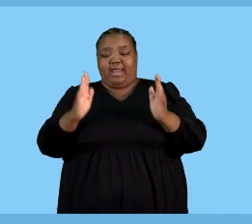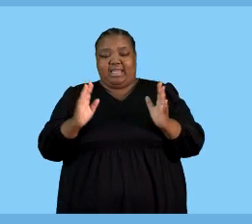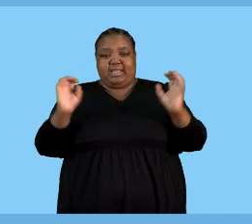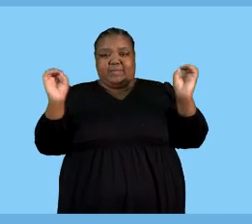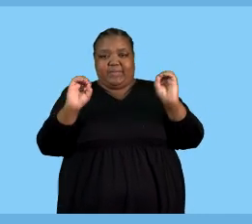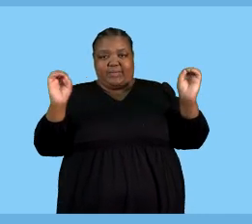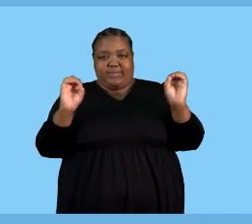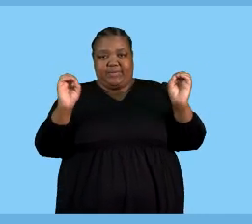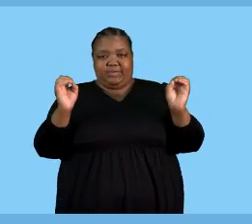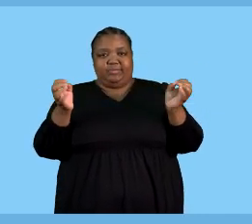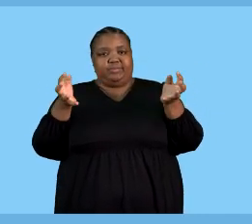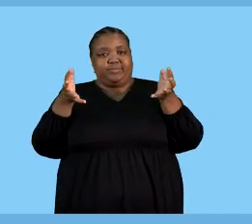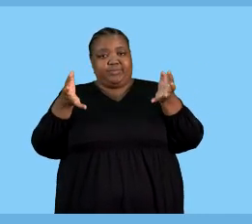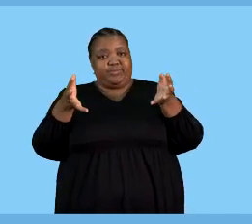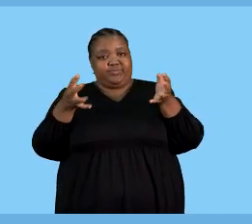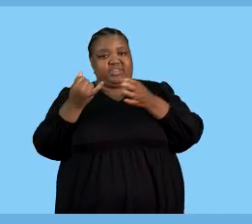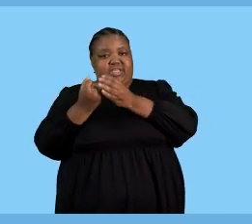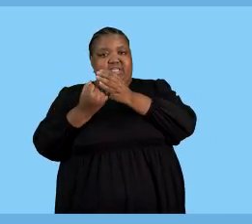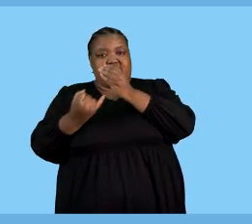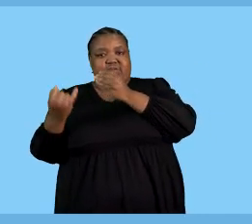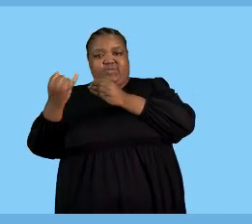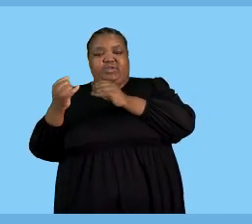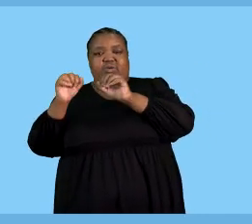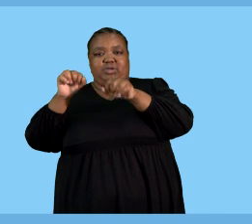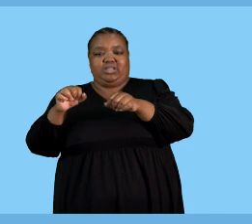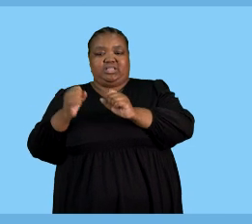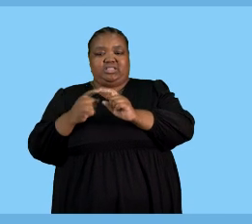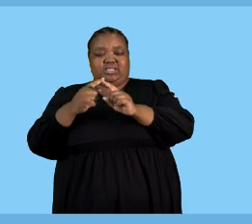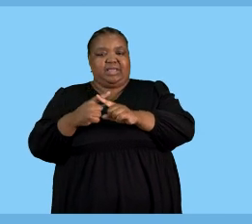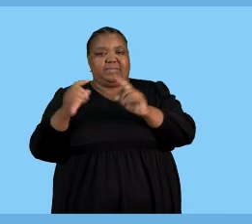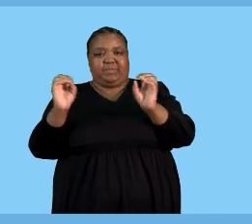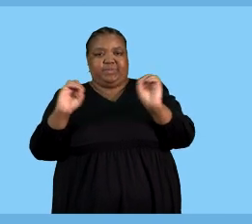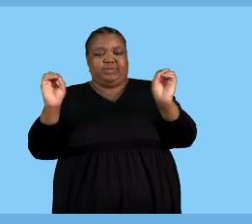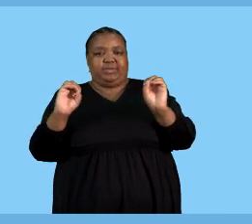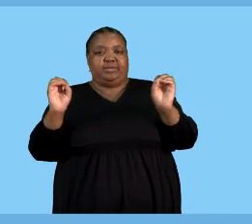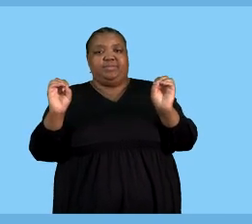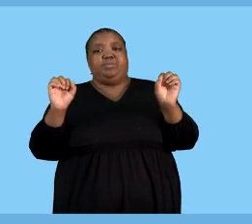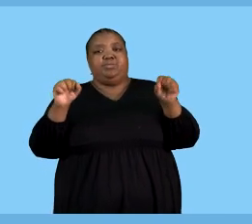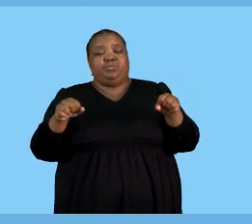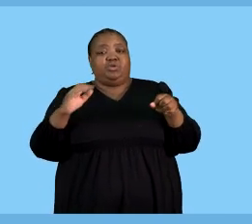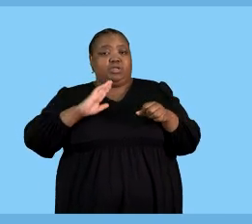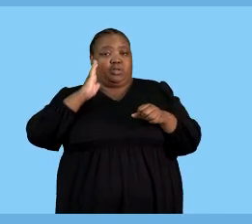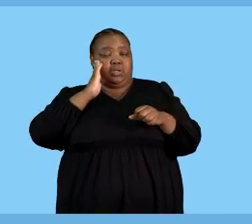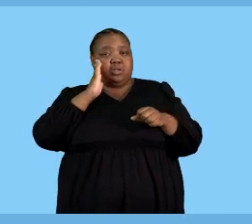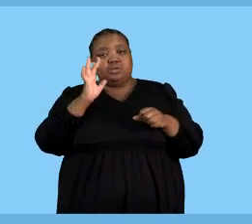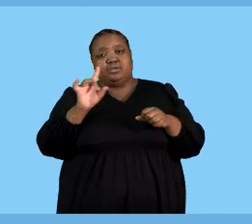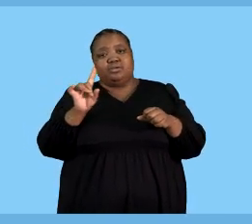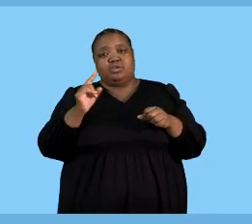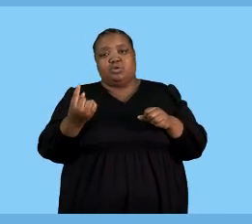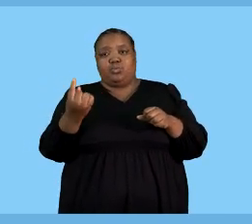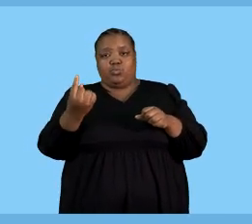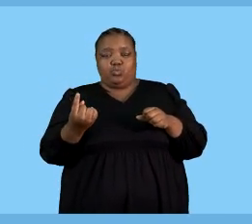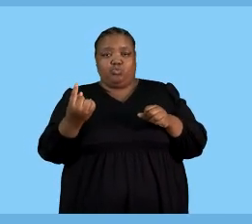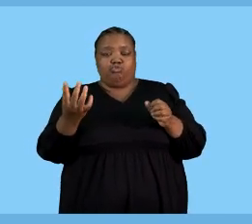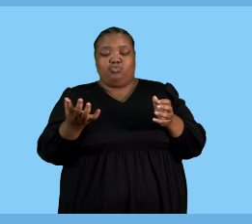is not within the bracket, so therefore those ones, they are counted individually. We are not multiplying anything there. So we just know